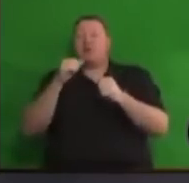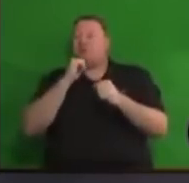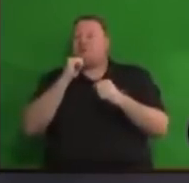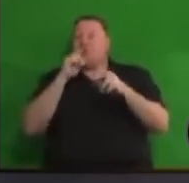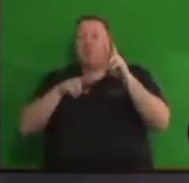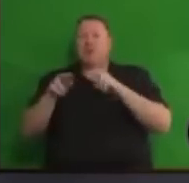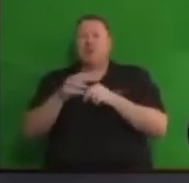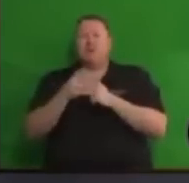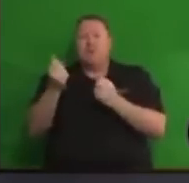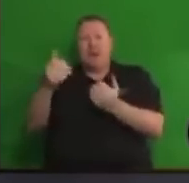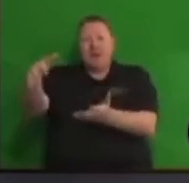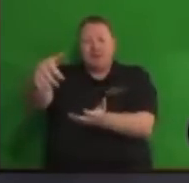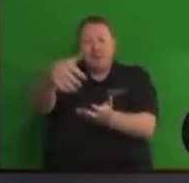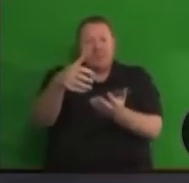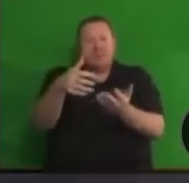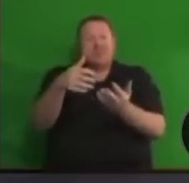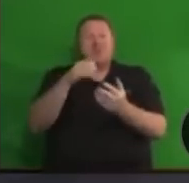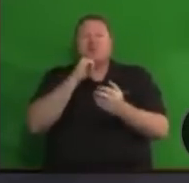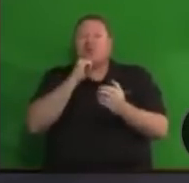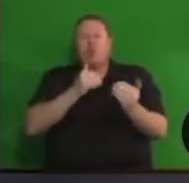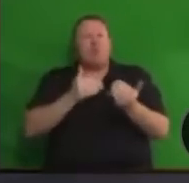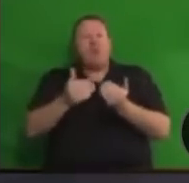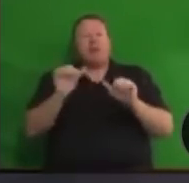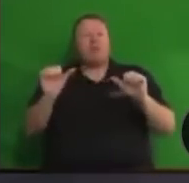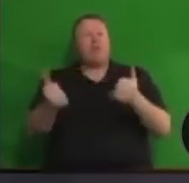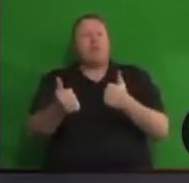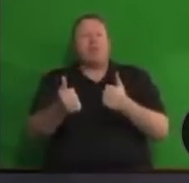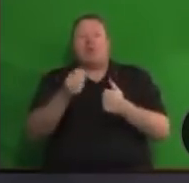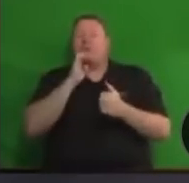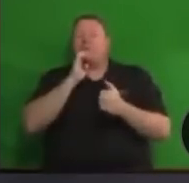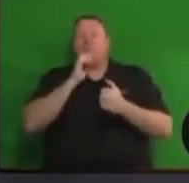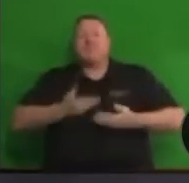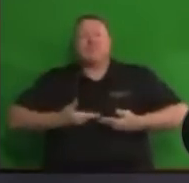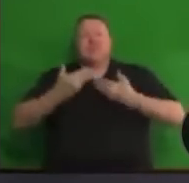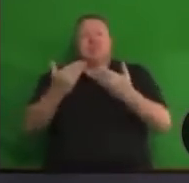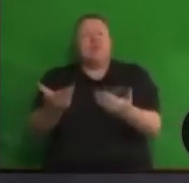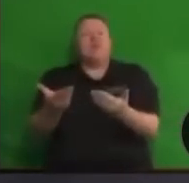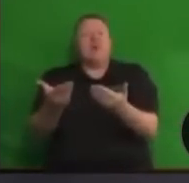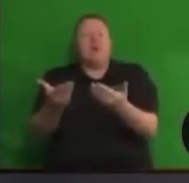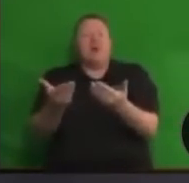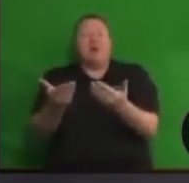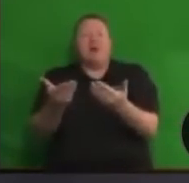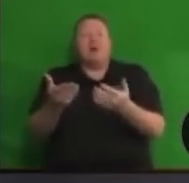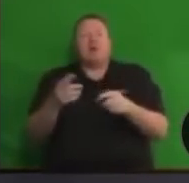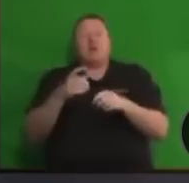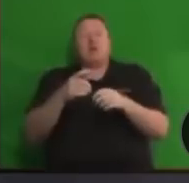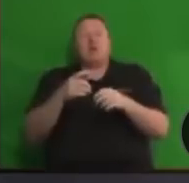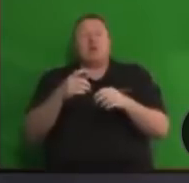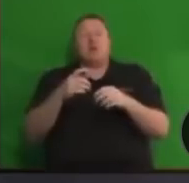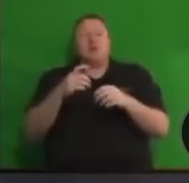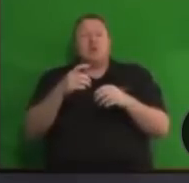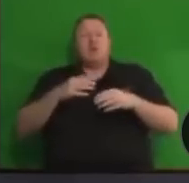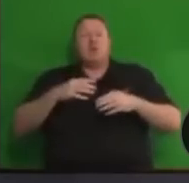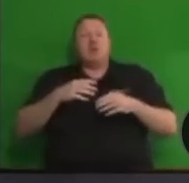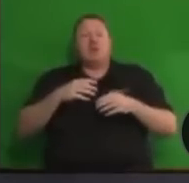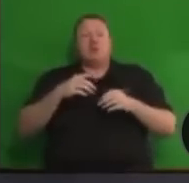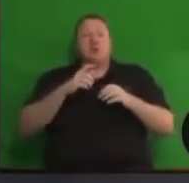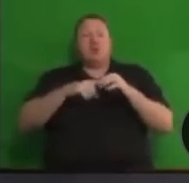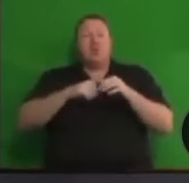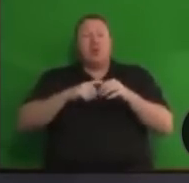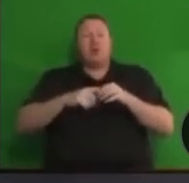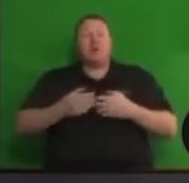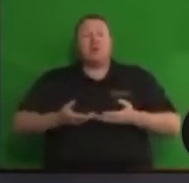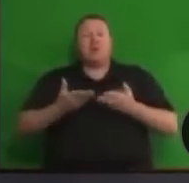funds collected were poorly managed, affecting their ability to deliver quality services. The reality